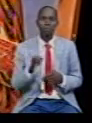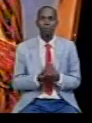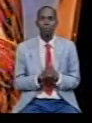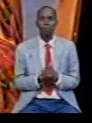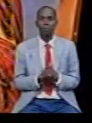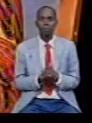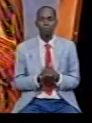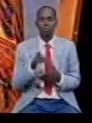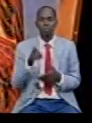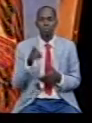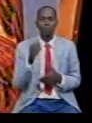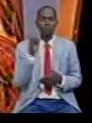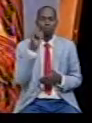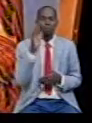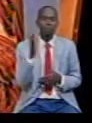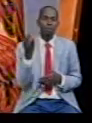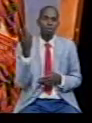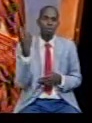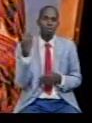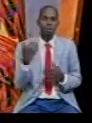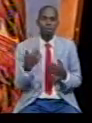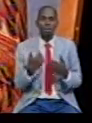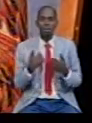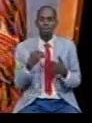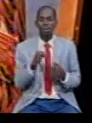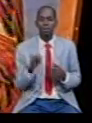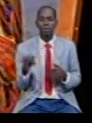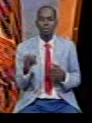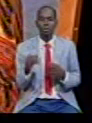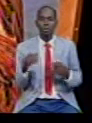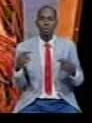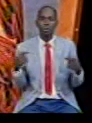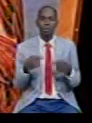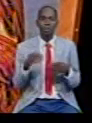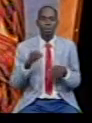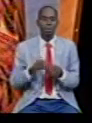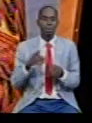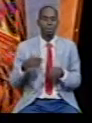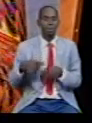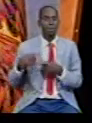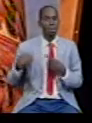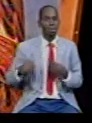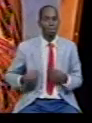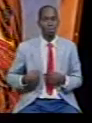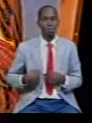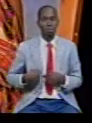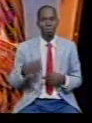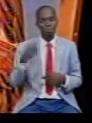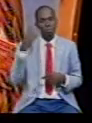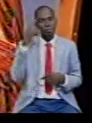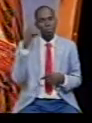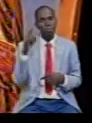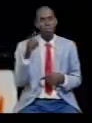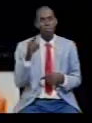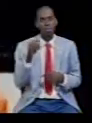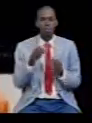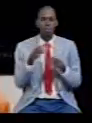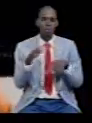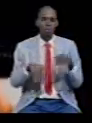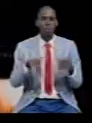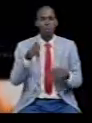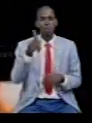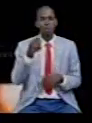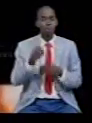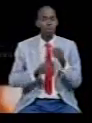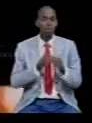I was having pains in my hands, over 21 years. So